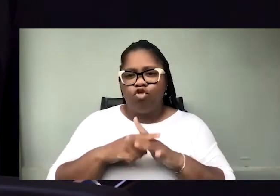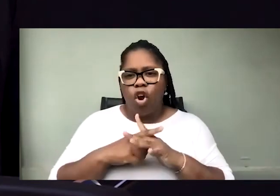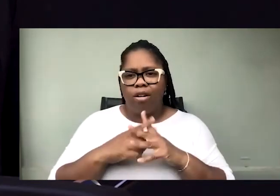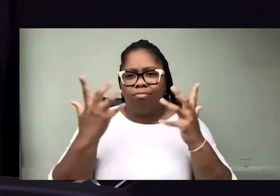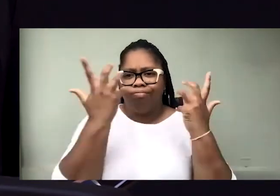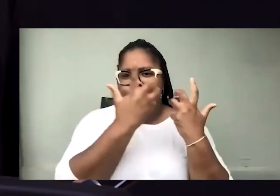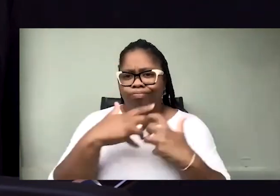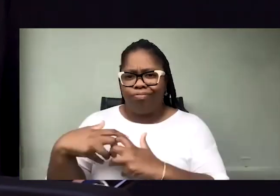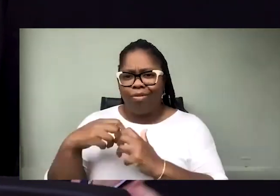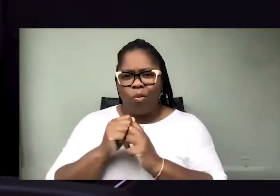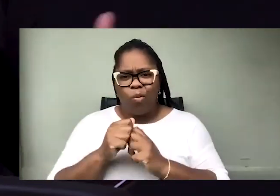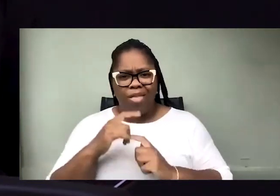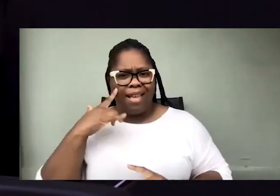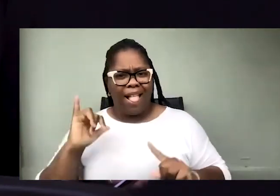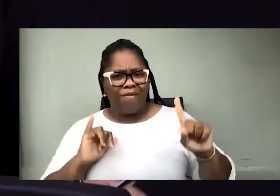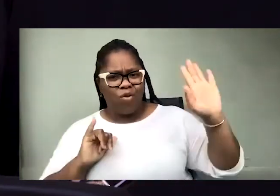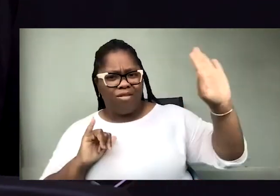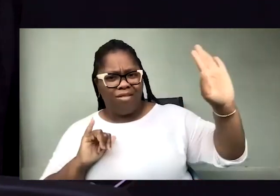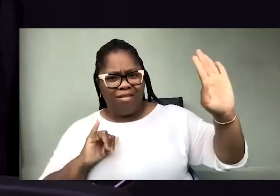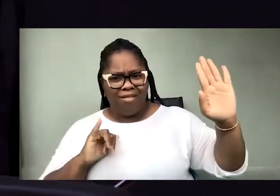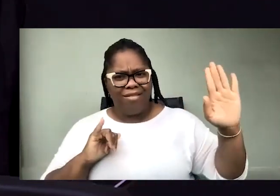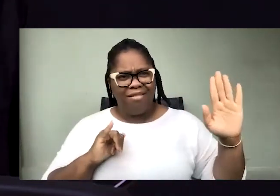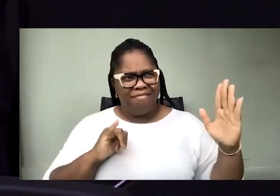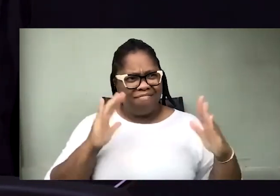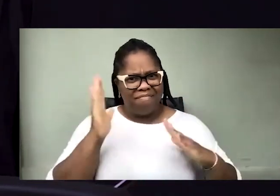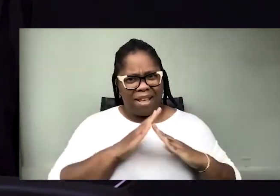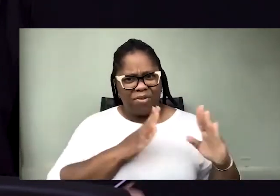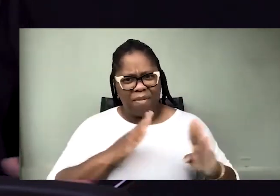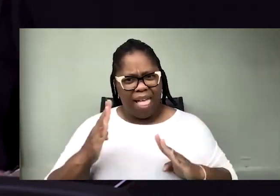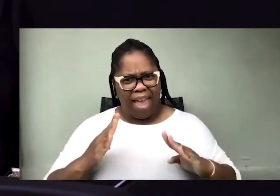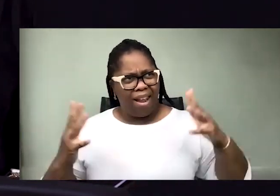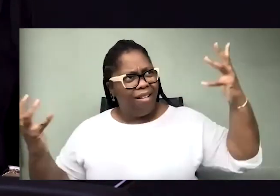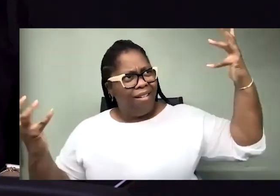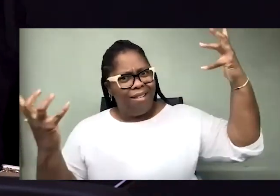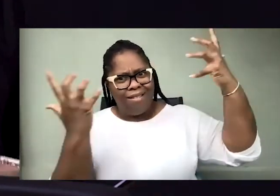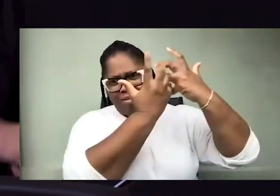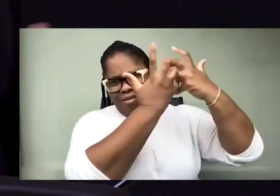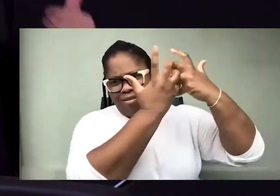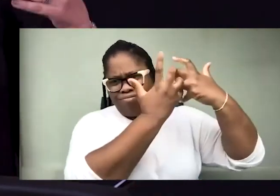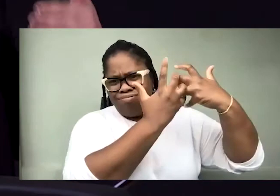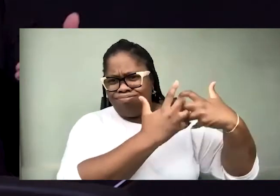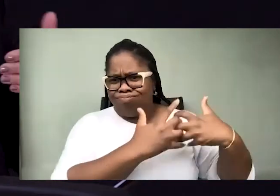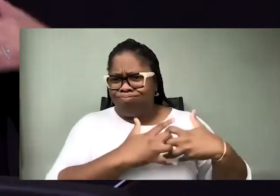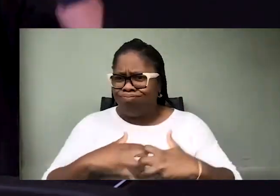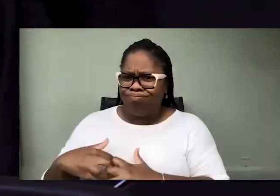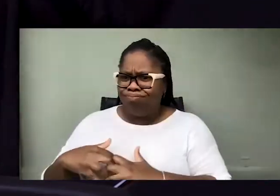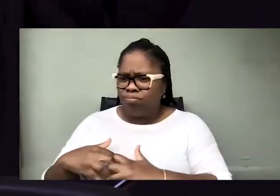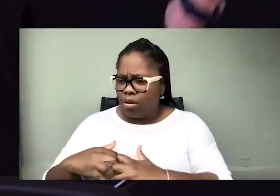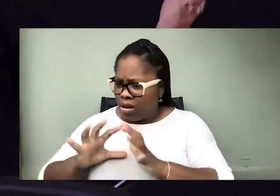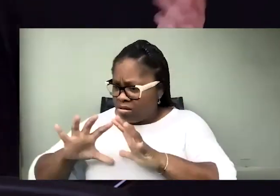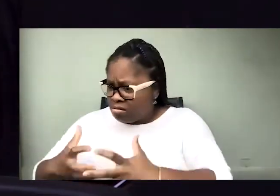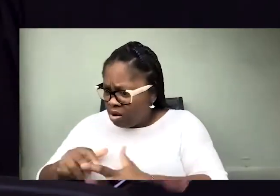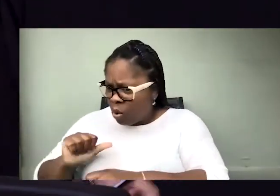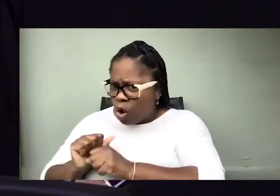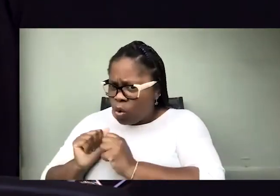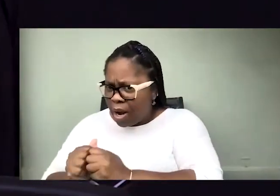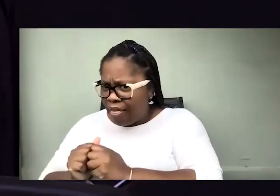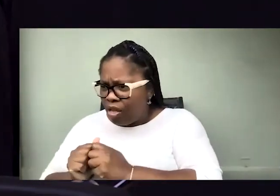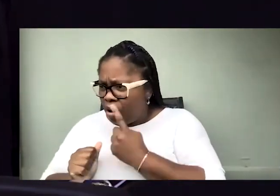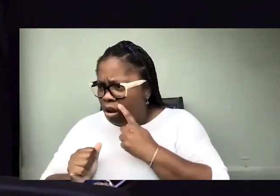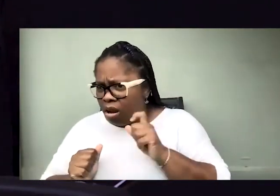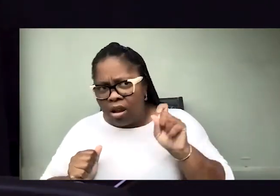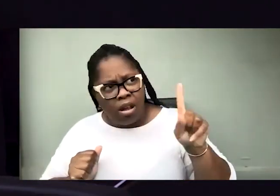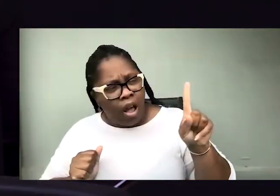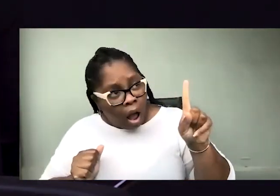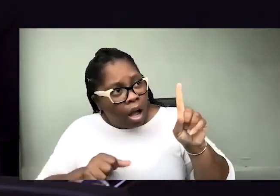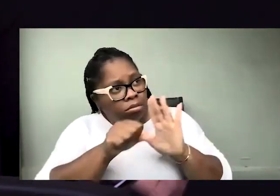master plan. It all started to come together, and we started to say, hey, as we're working together, we see the states also working